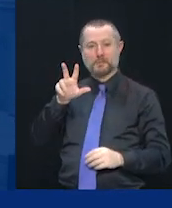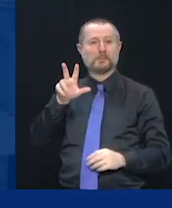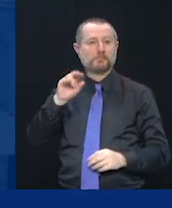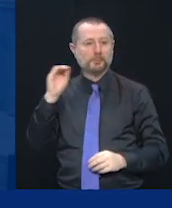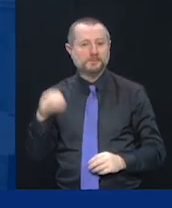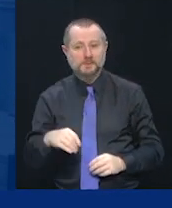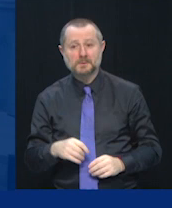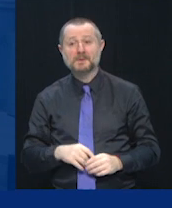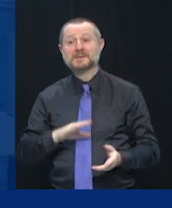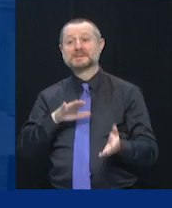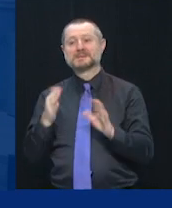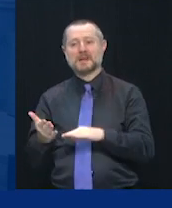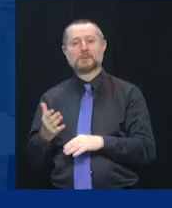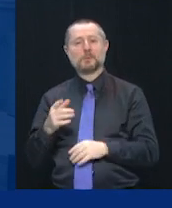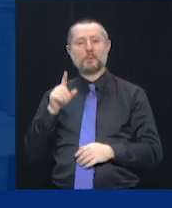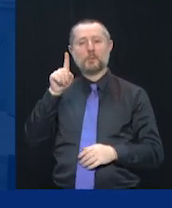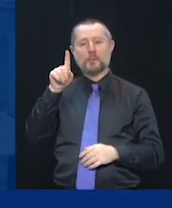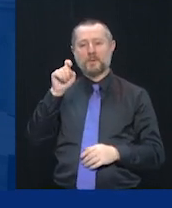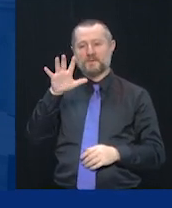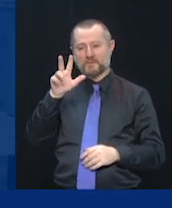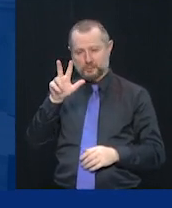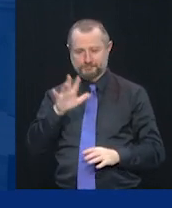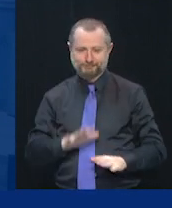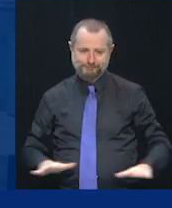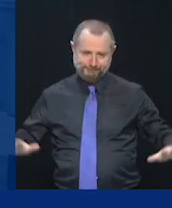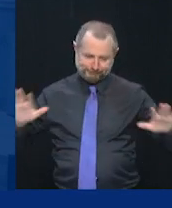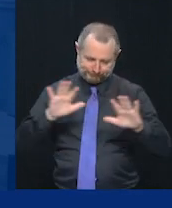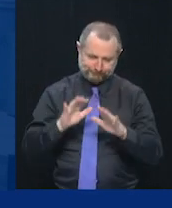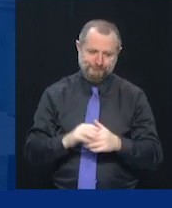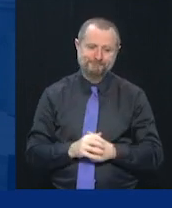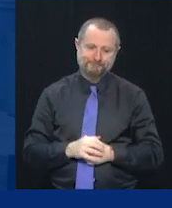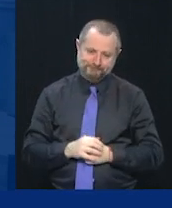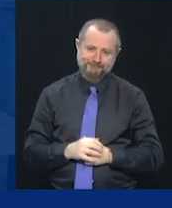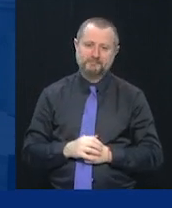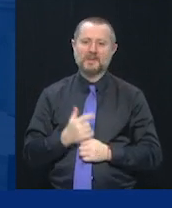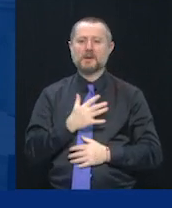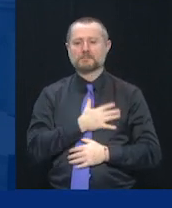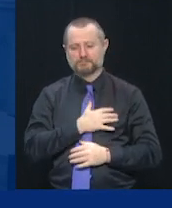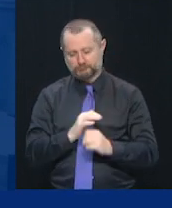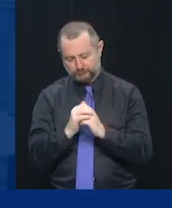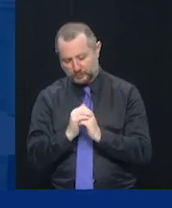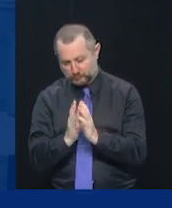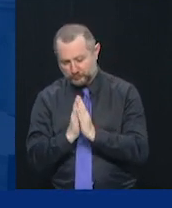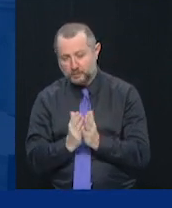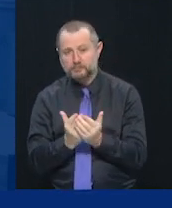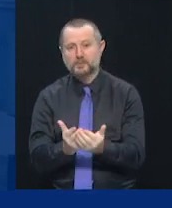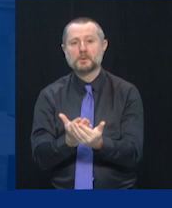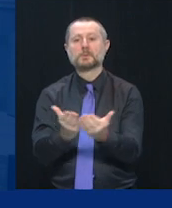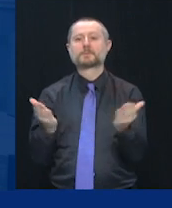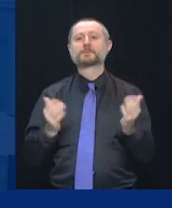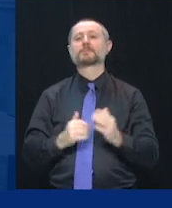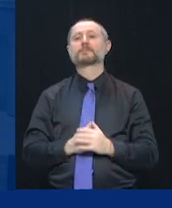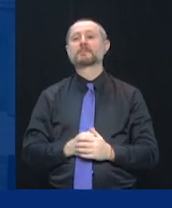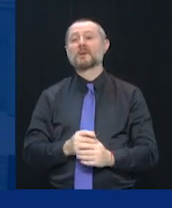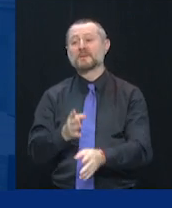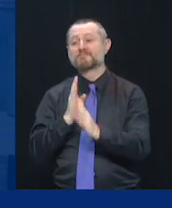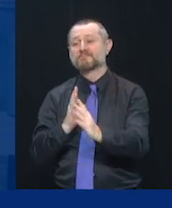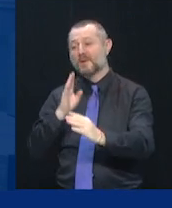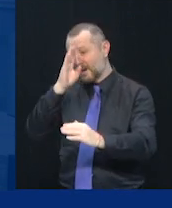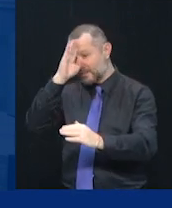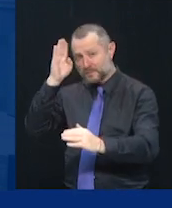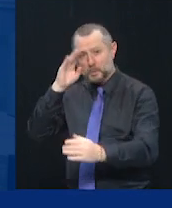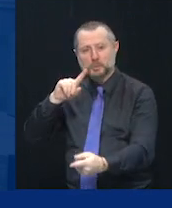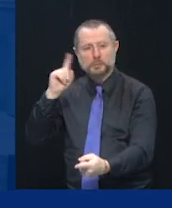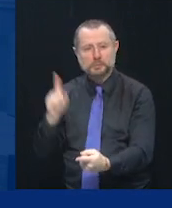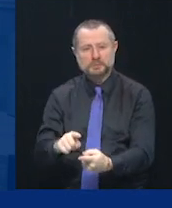deaths, 153. They're in our thoughts and prayers. Hospitalizations down, ICU